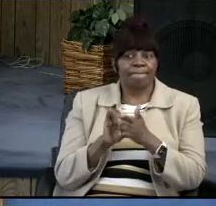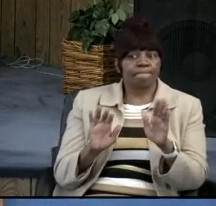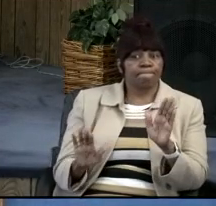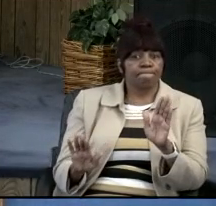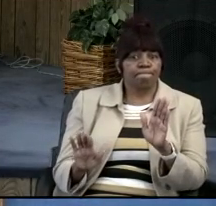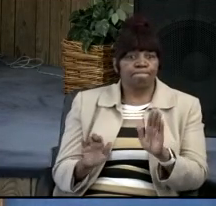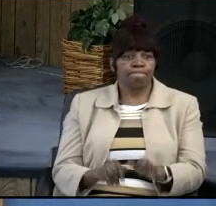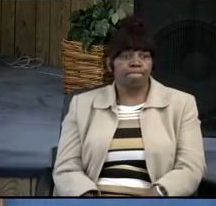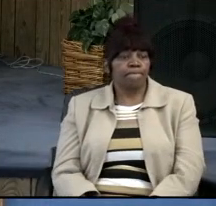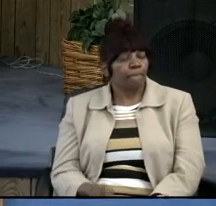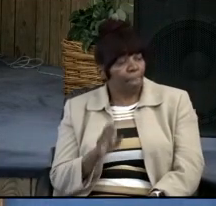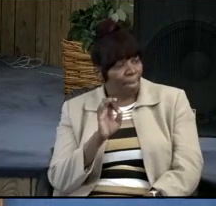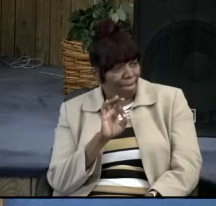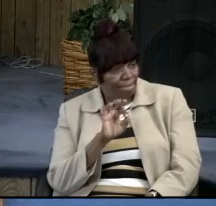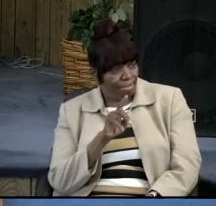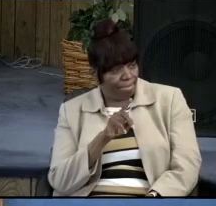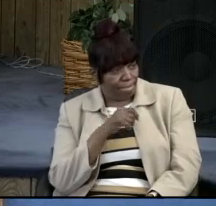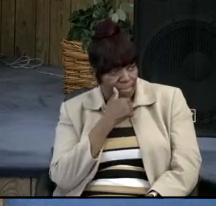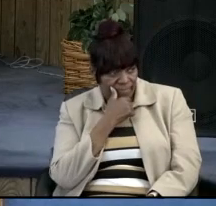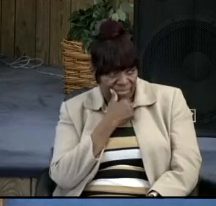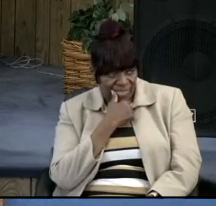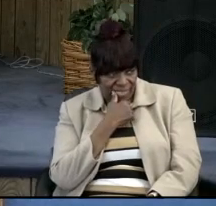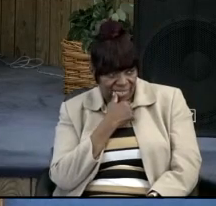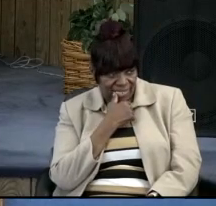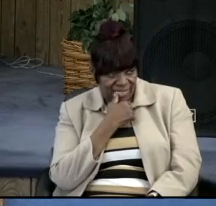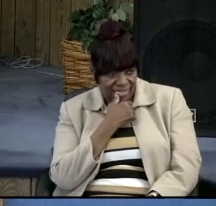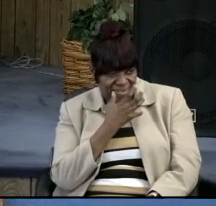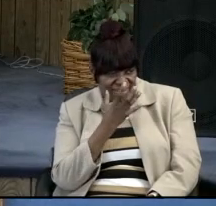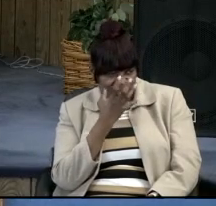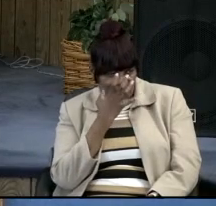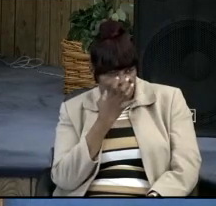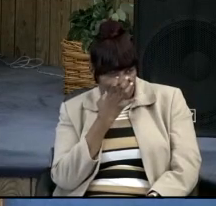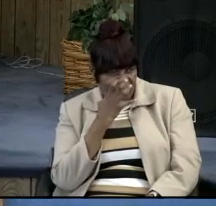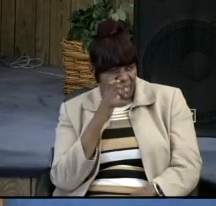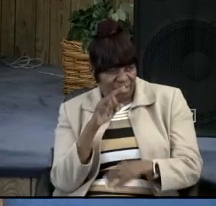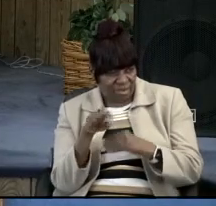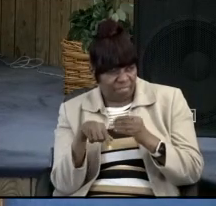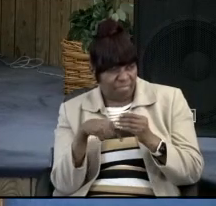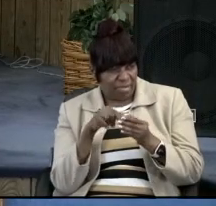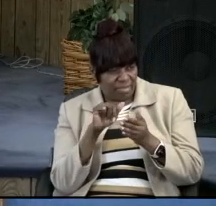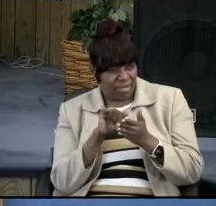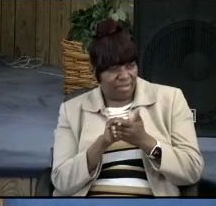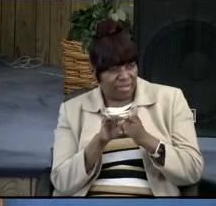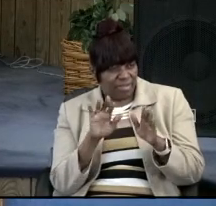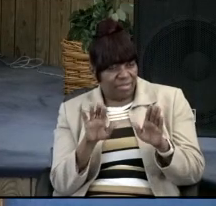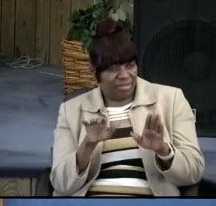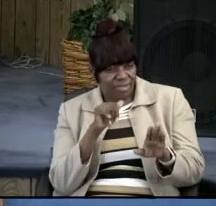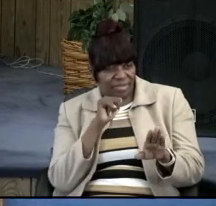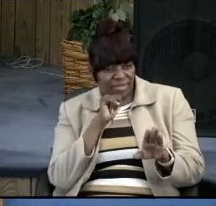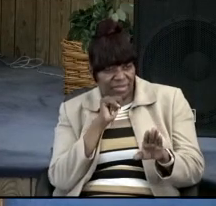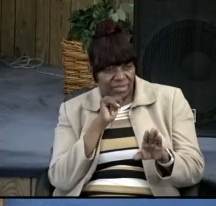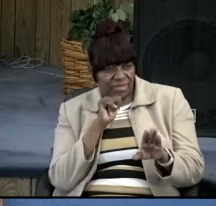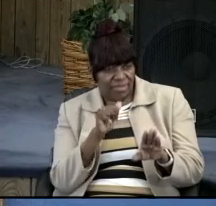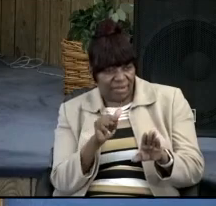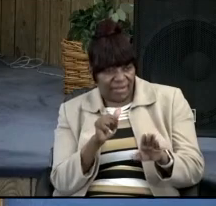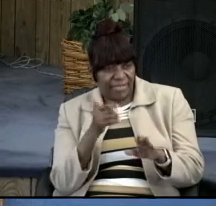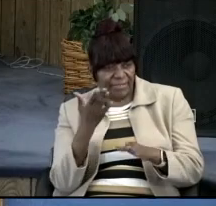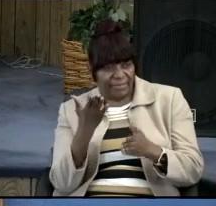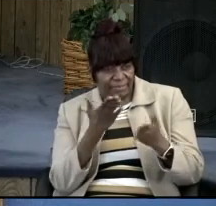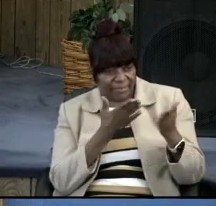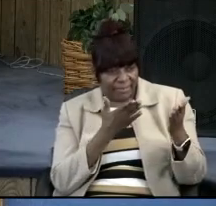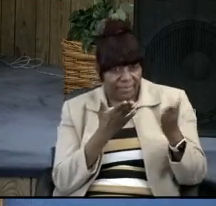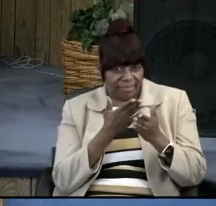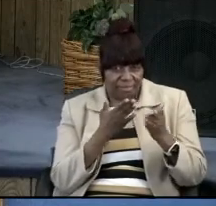Everything all right, sister so-and-so? You mad about these heathen coming listening to a word, but you wasn't mad about heathen serving